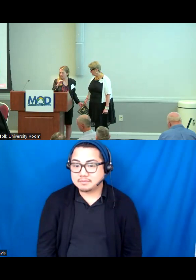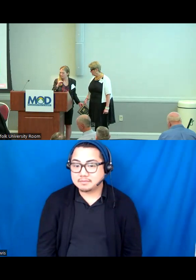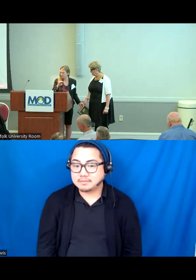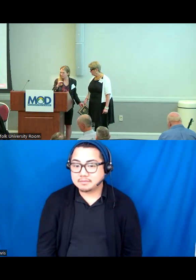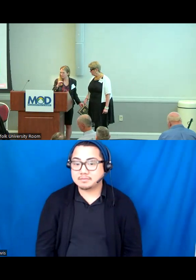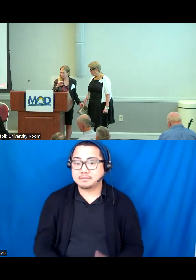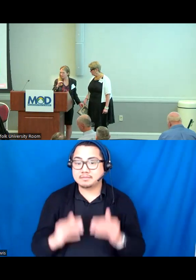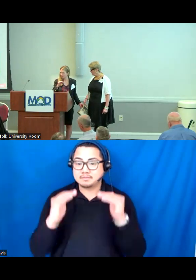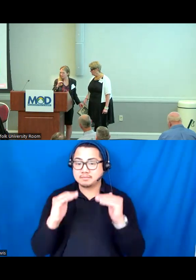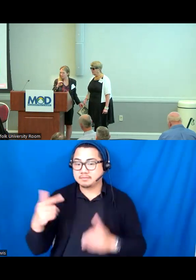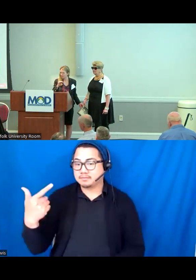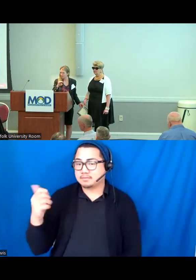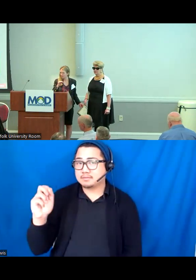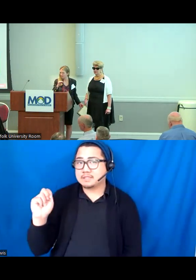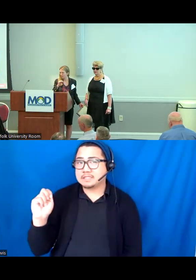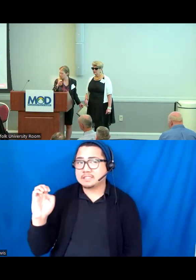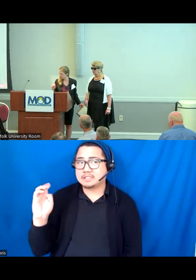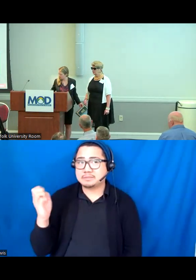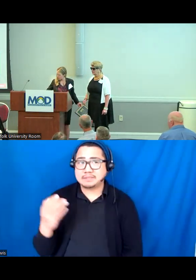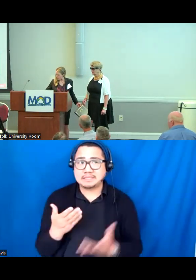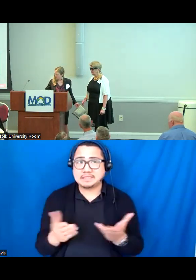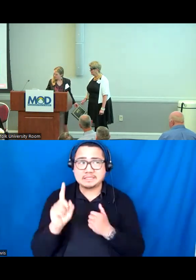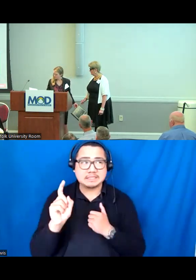Then is Jean Smith here? No.